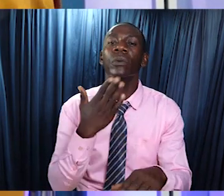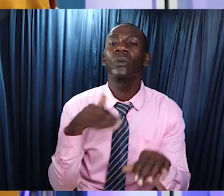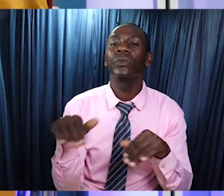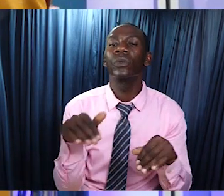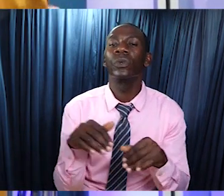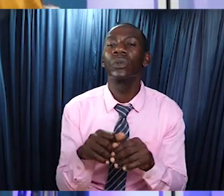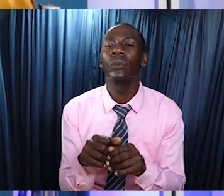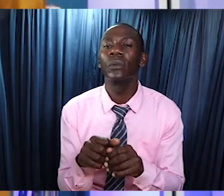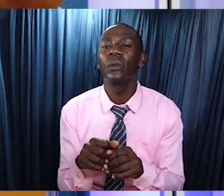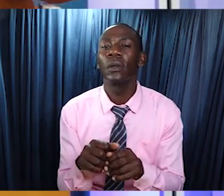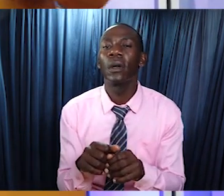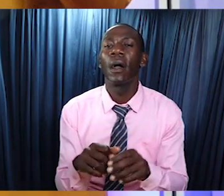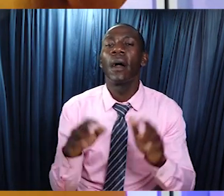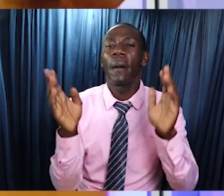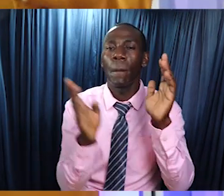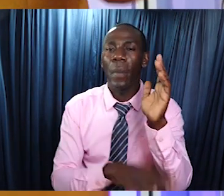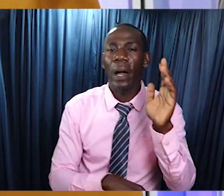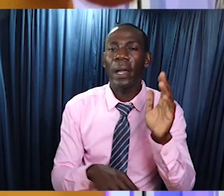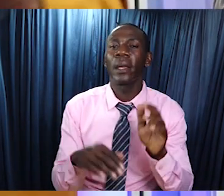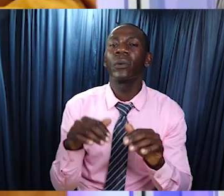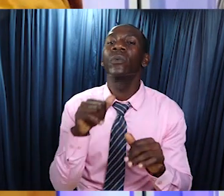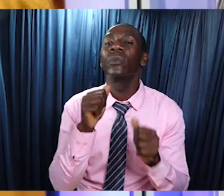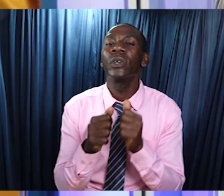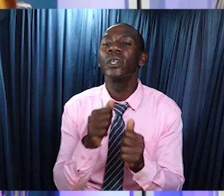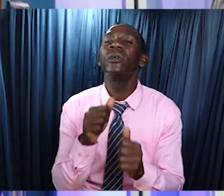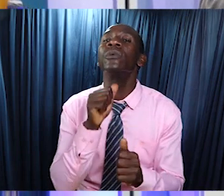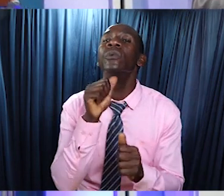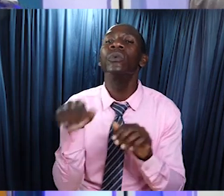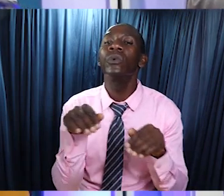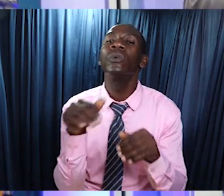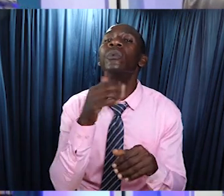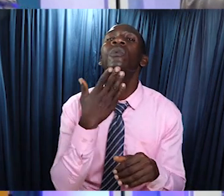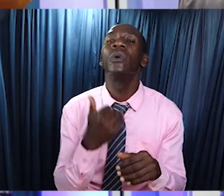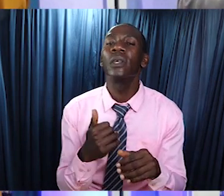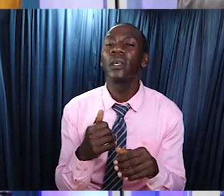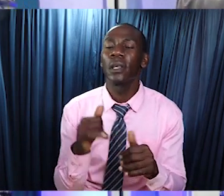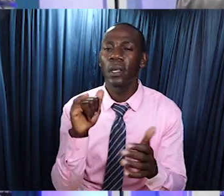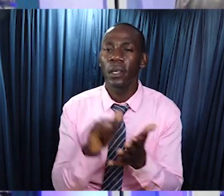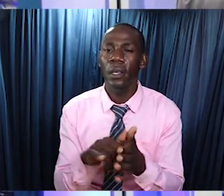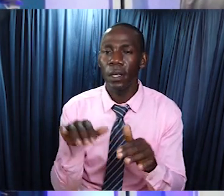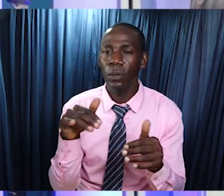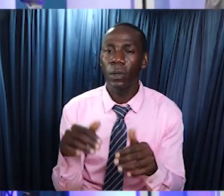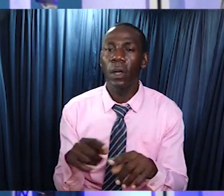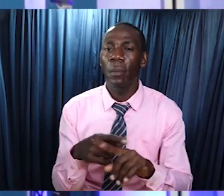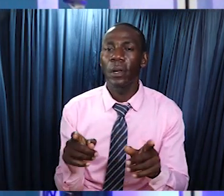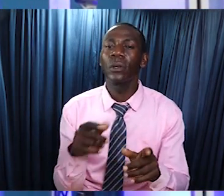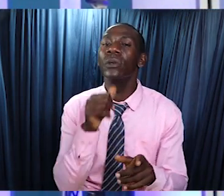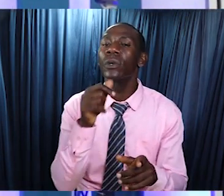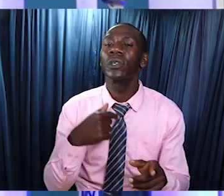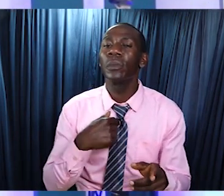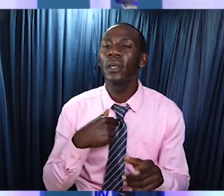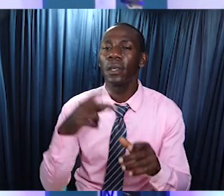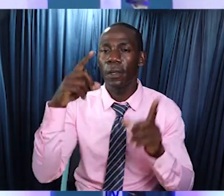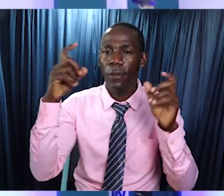silifanye. The good I want to do is not what lakini I do. Lakini lile baya nisilo lipenda ndio nilitendalo. But the evil I don't want to do is not. Si mimi nafsi yangu ni ile dhambi inakanda. No more my soul but the